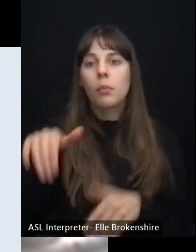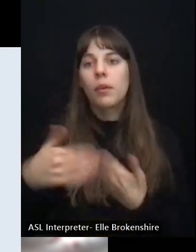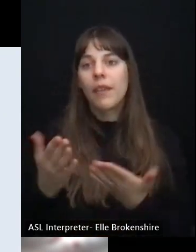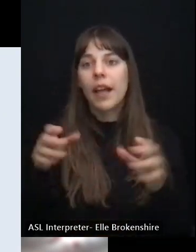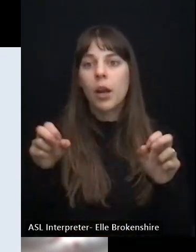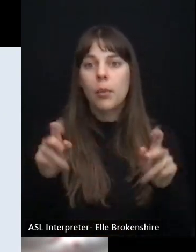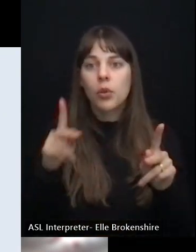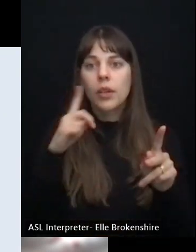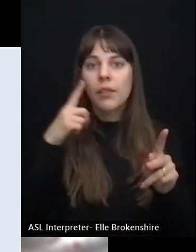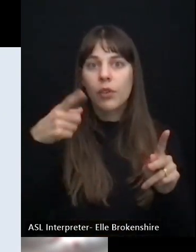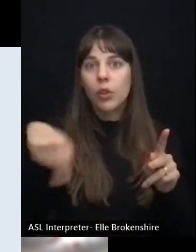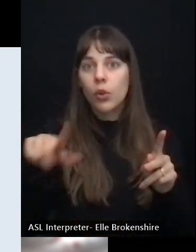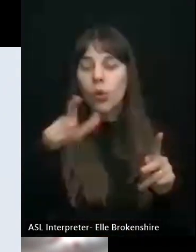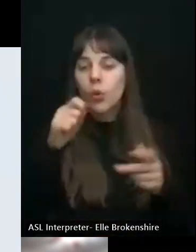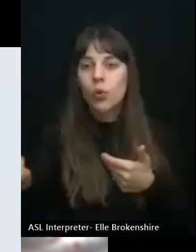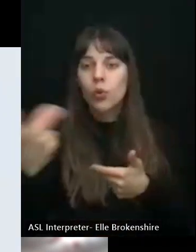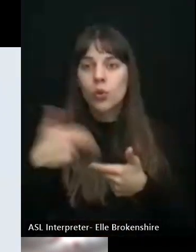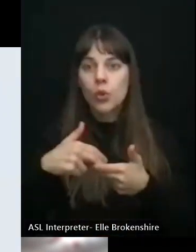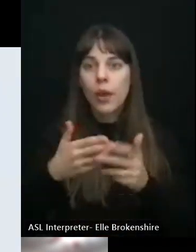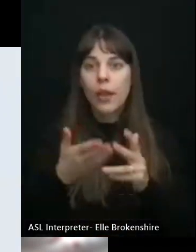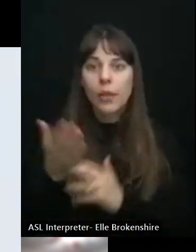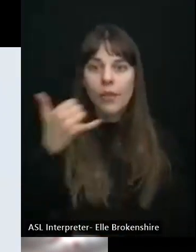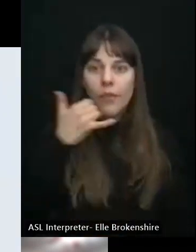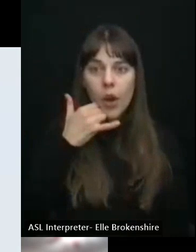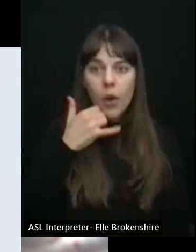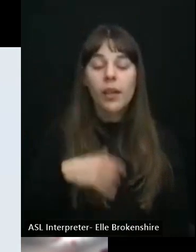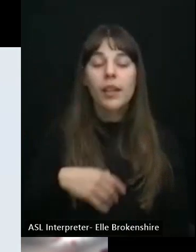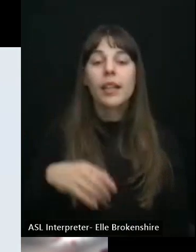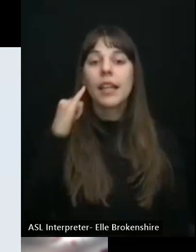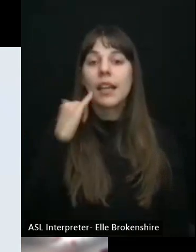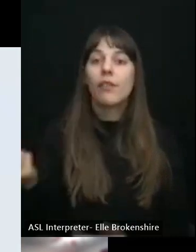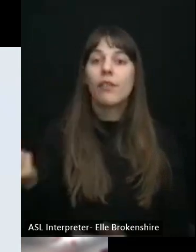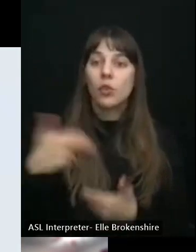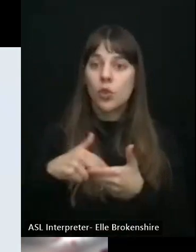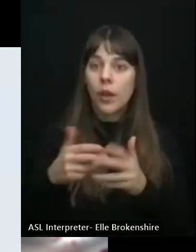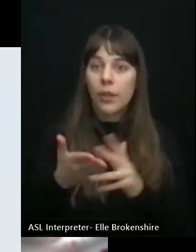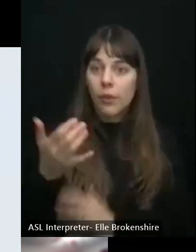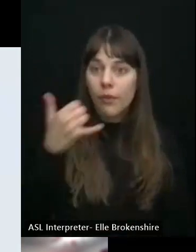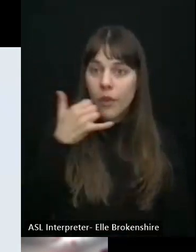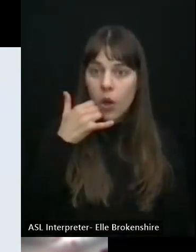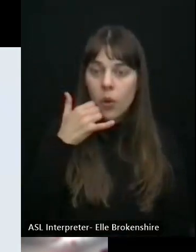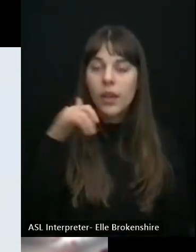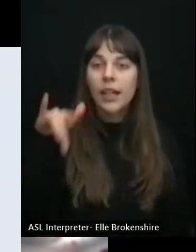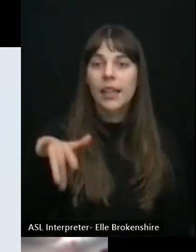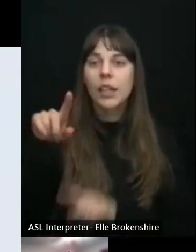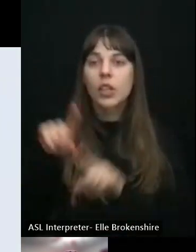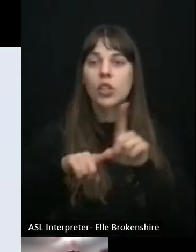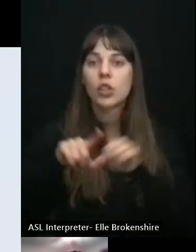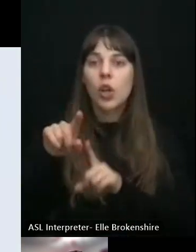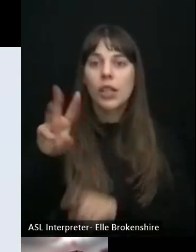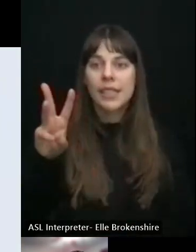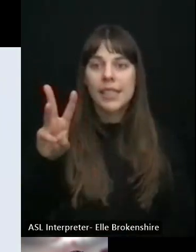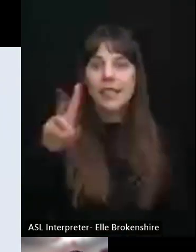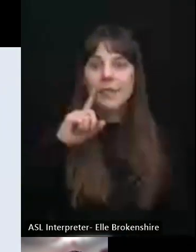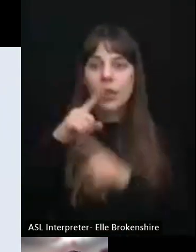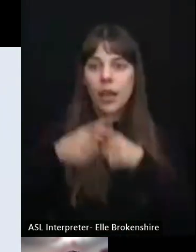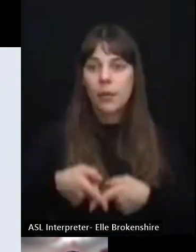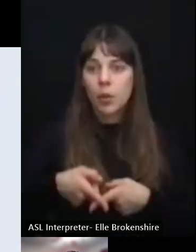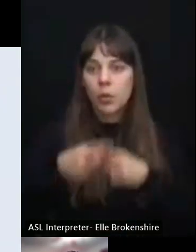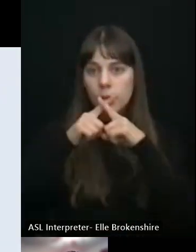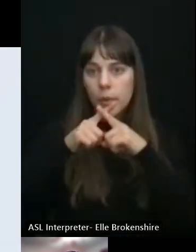for those dialed in by phone. And for those dialed in by phone, you press *6 to mute and unmute yourself.